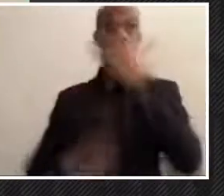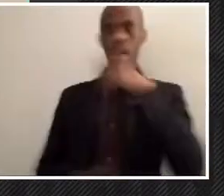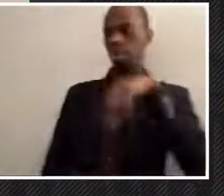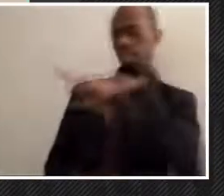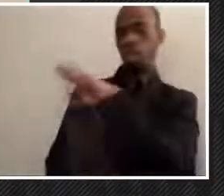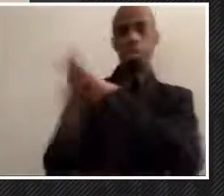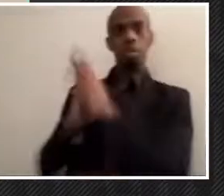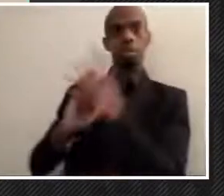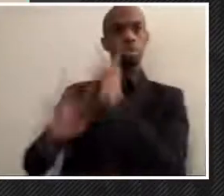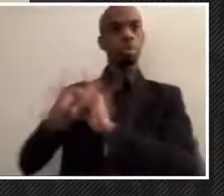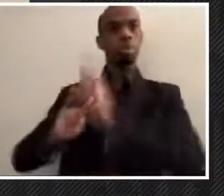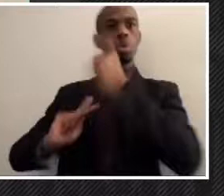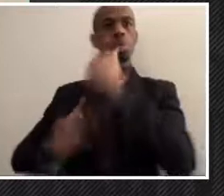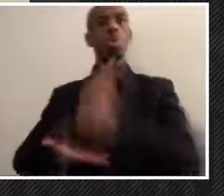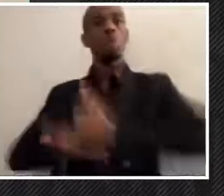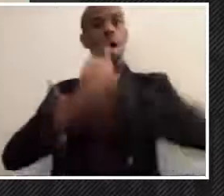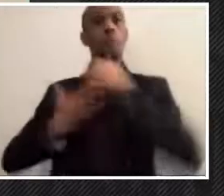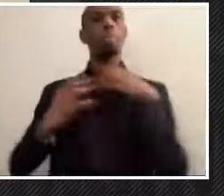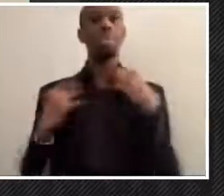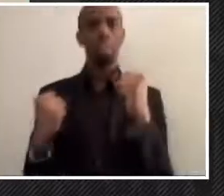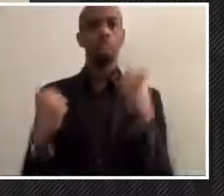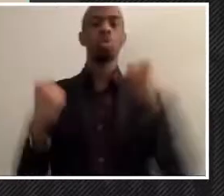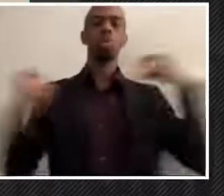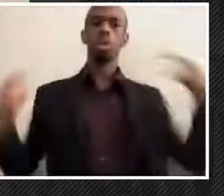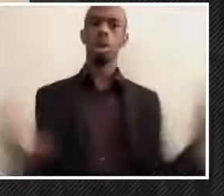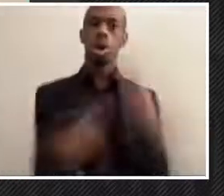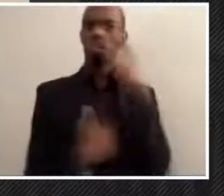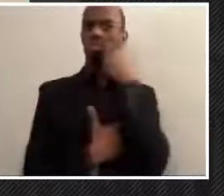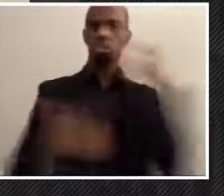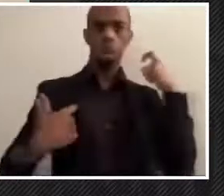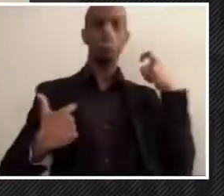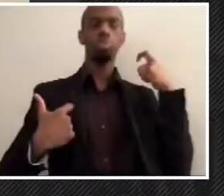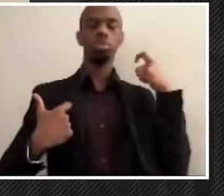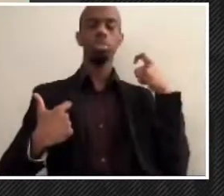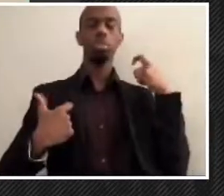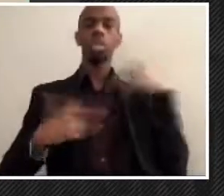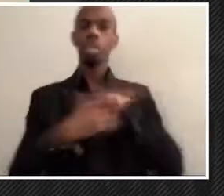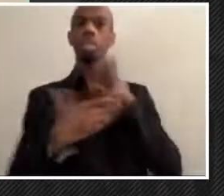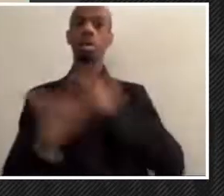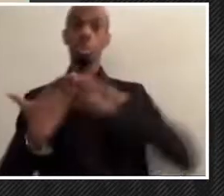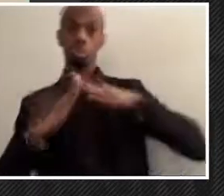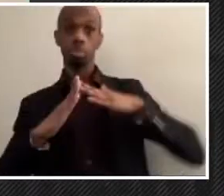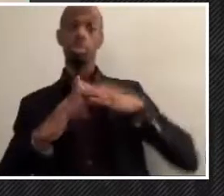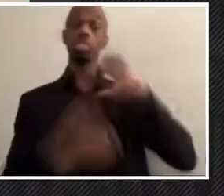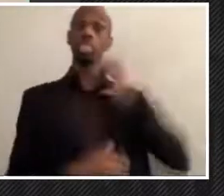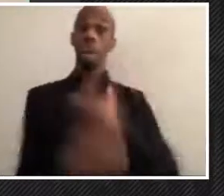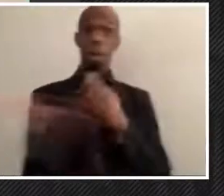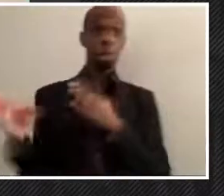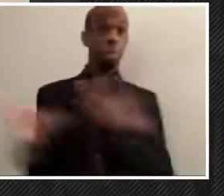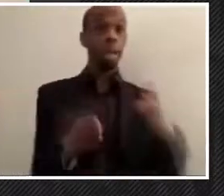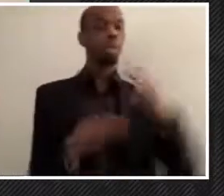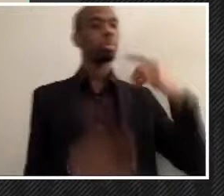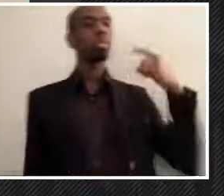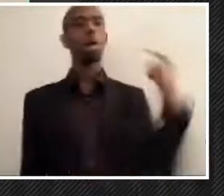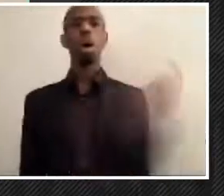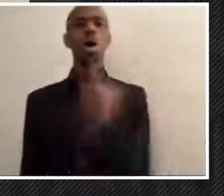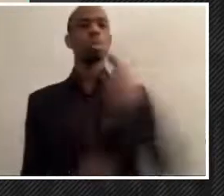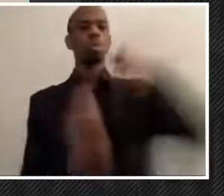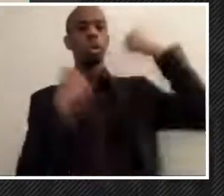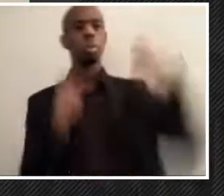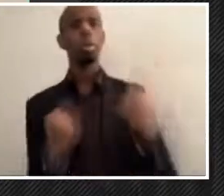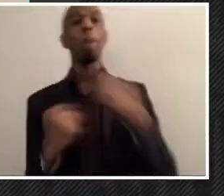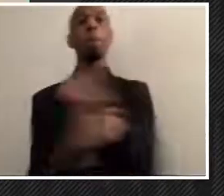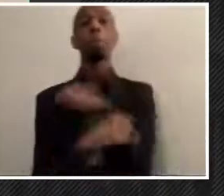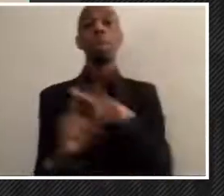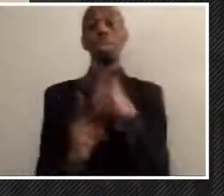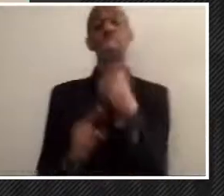have been inflicted upon us. Our portfolio is robust, but it always exists because of people power. And